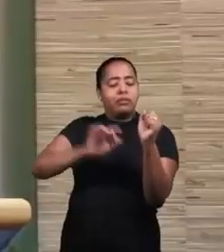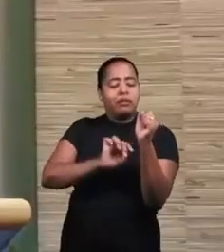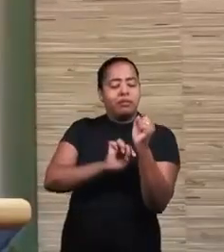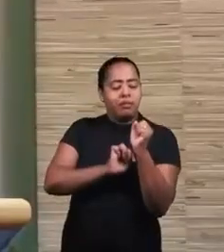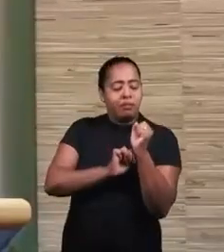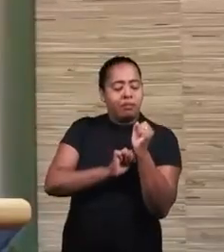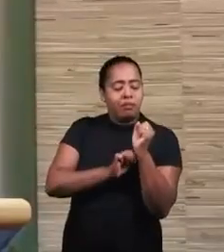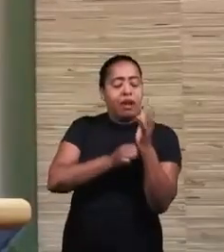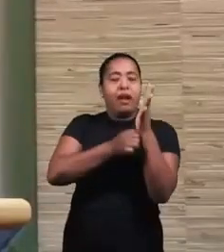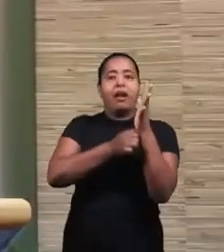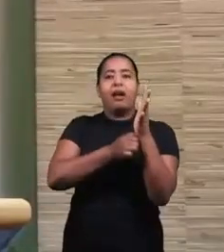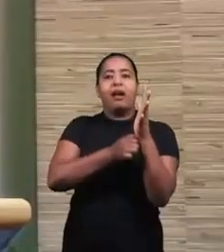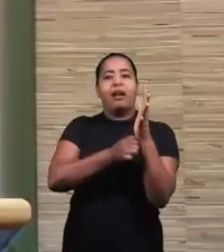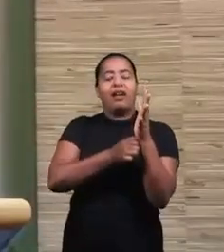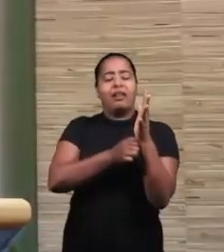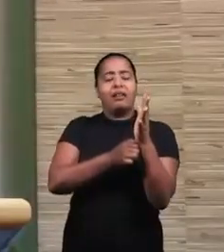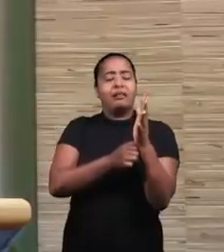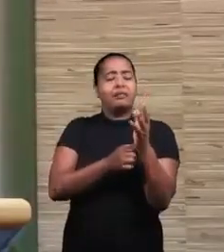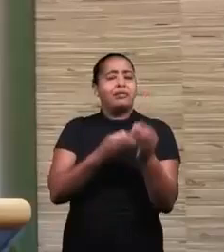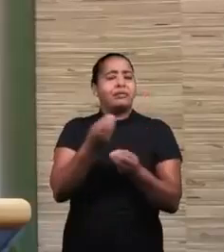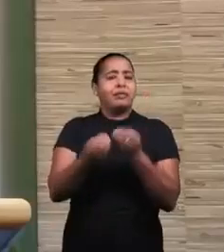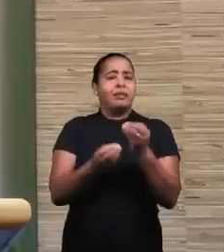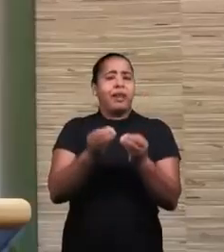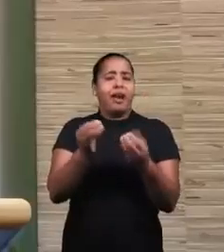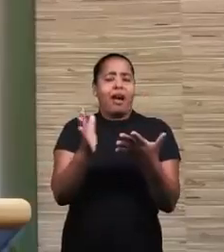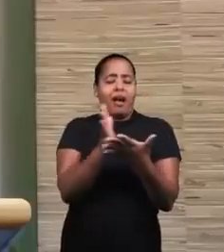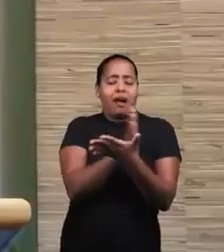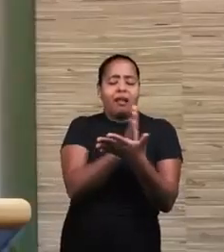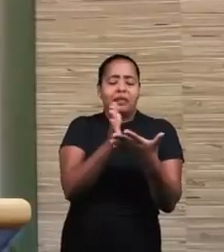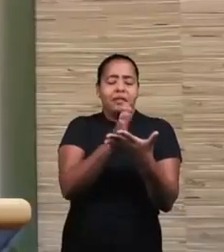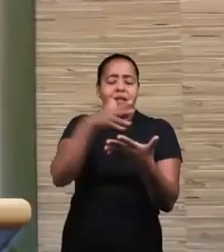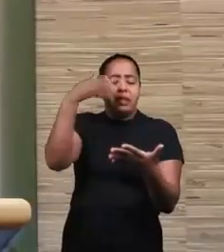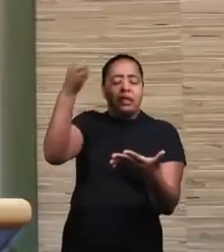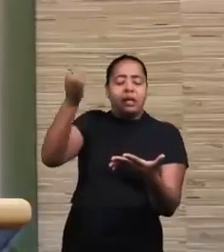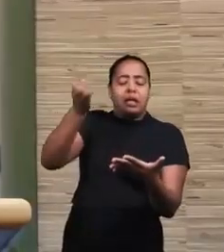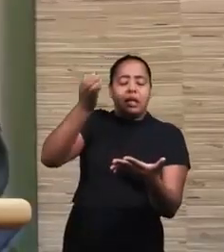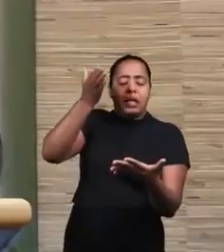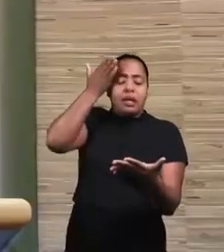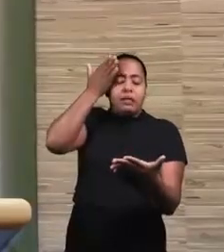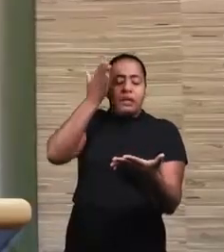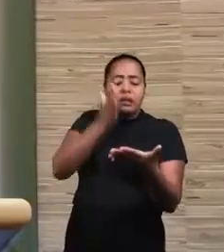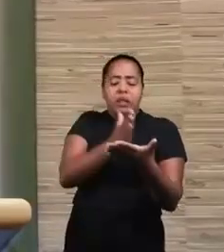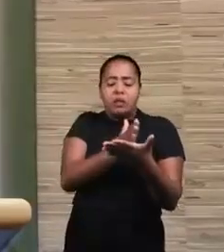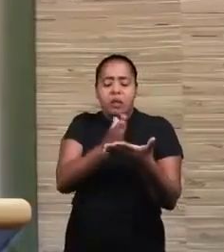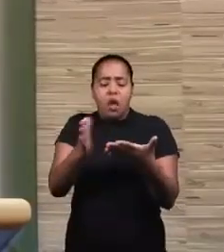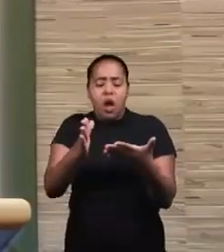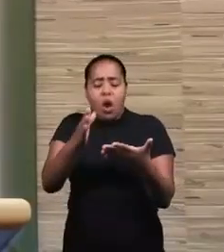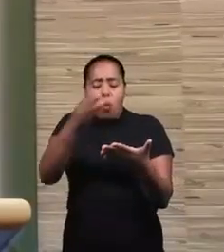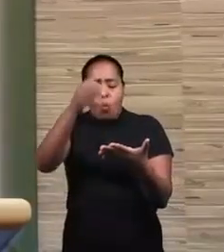In revelation, sometimes you have a part of the revelation, but not the rest.